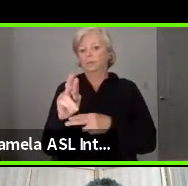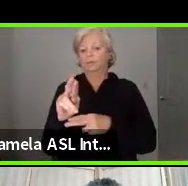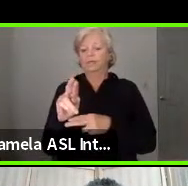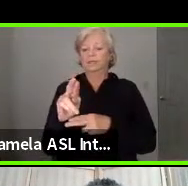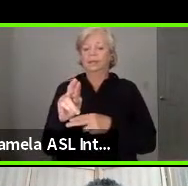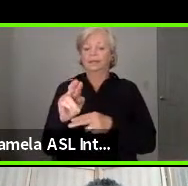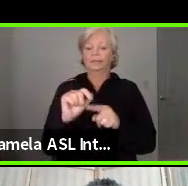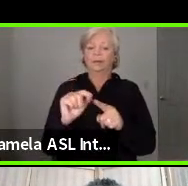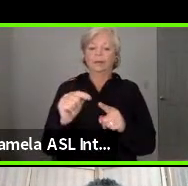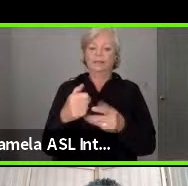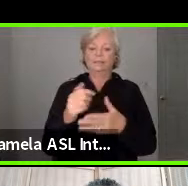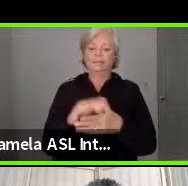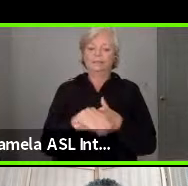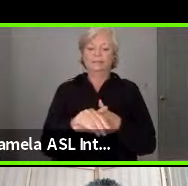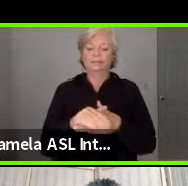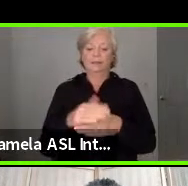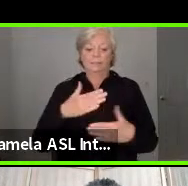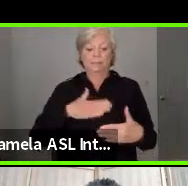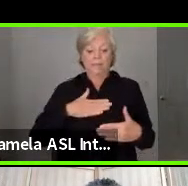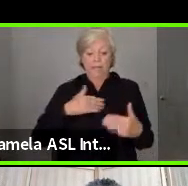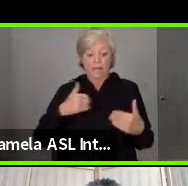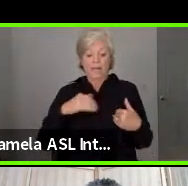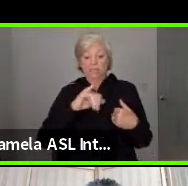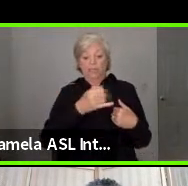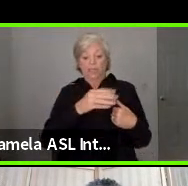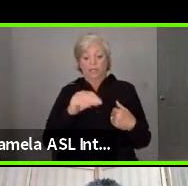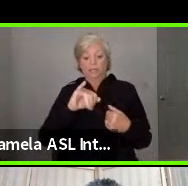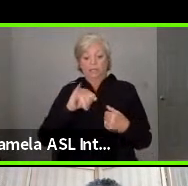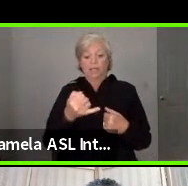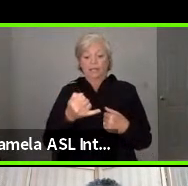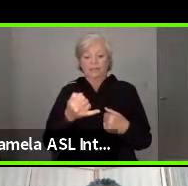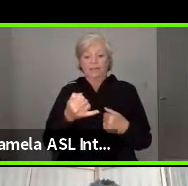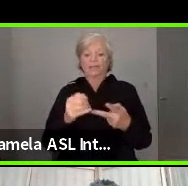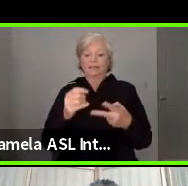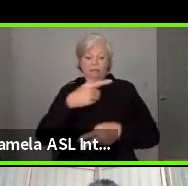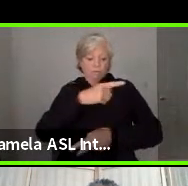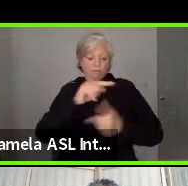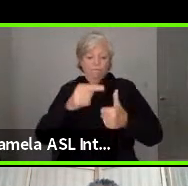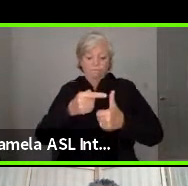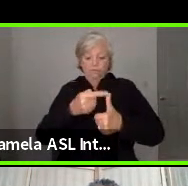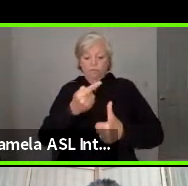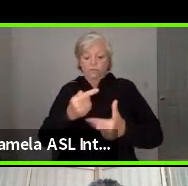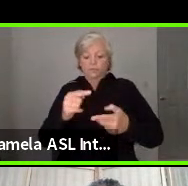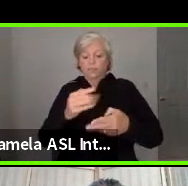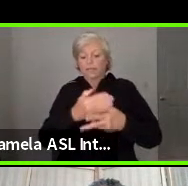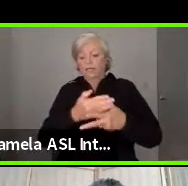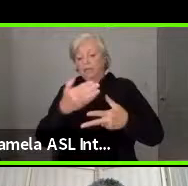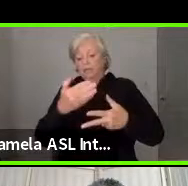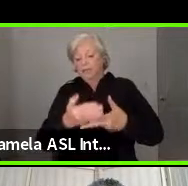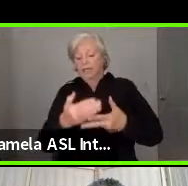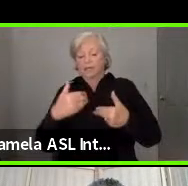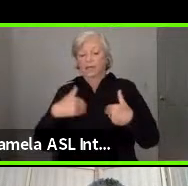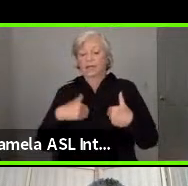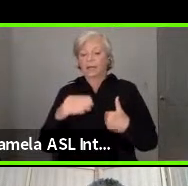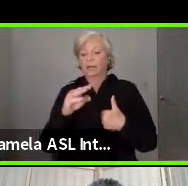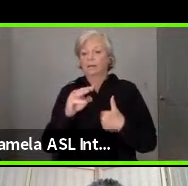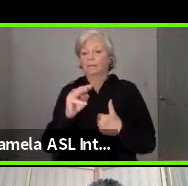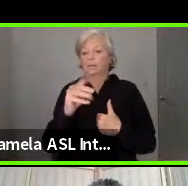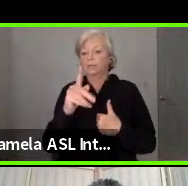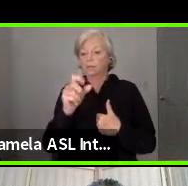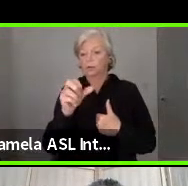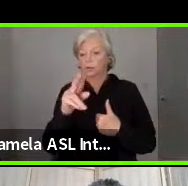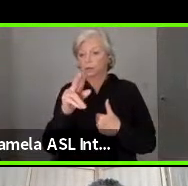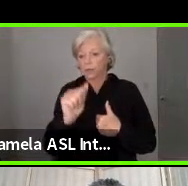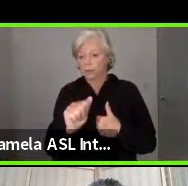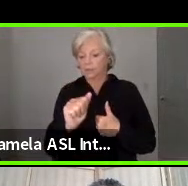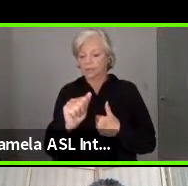exactly what I did. I had J&J first and I got my Moderna booster and I got the half dose for booster. So whether or not in the